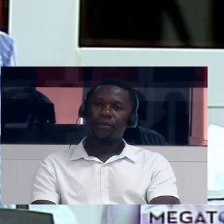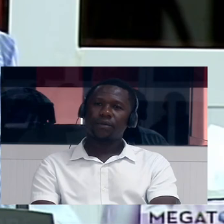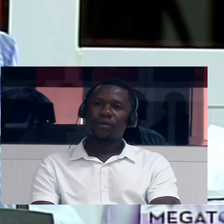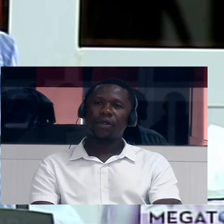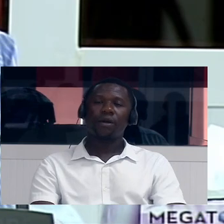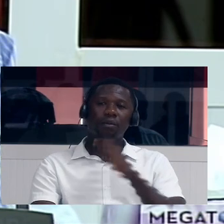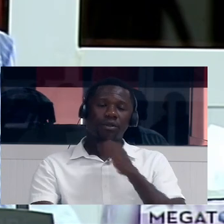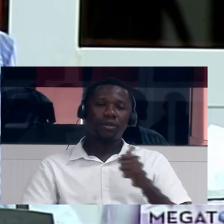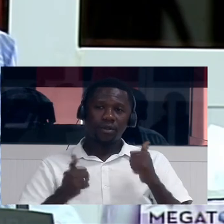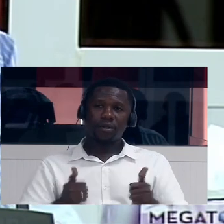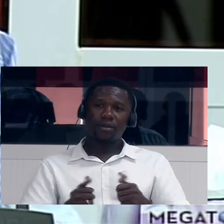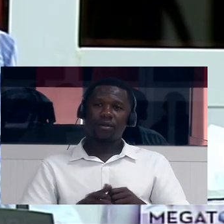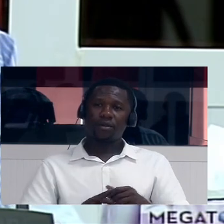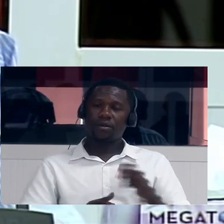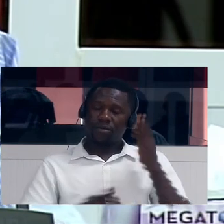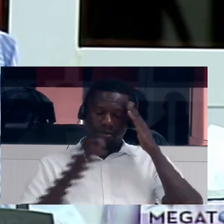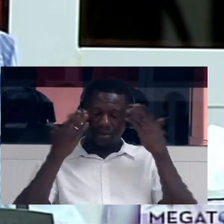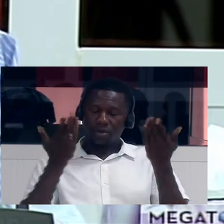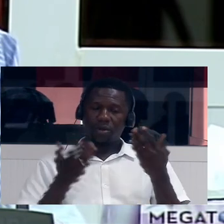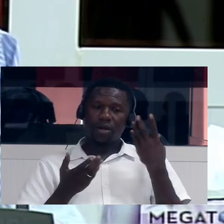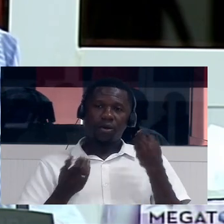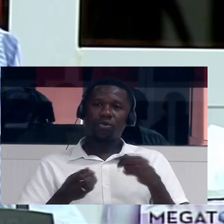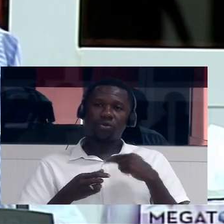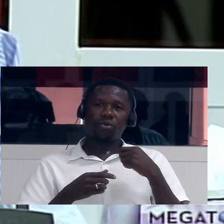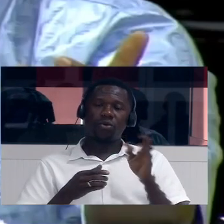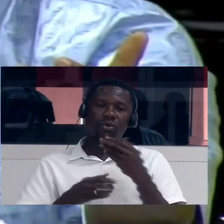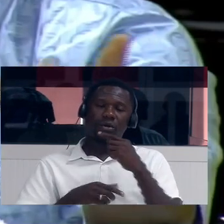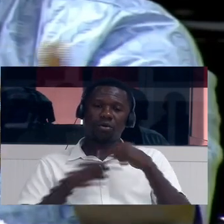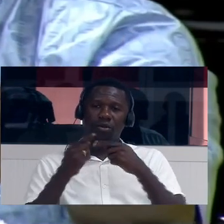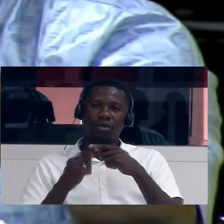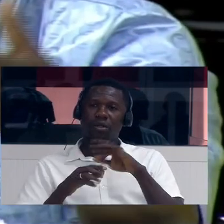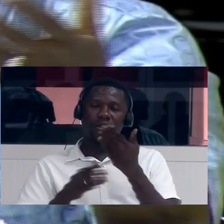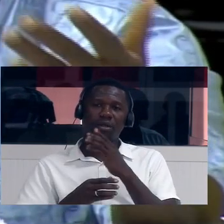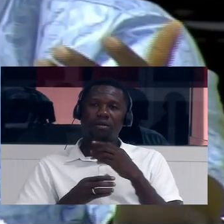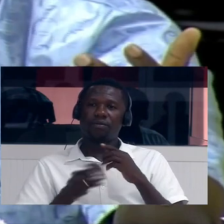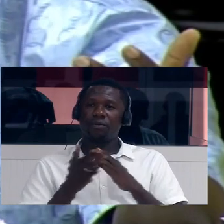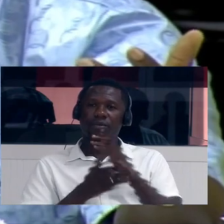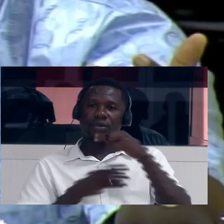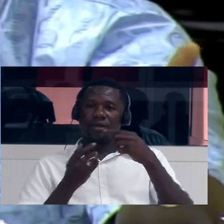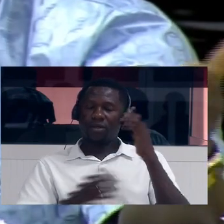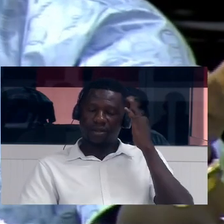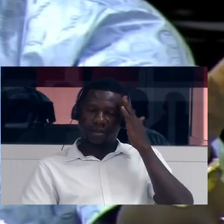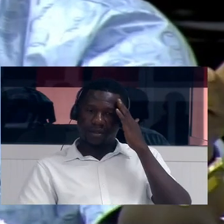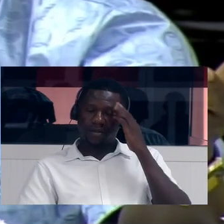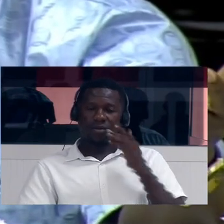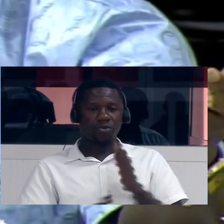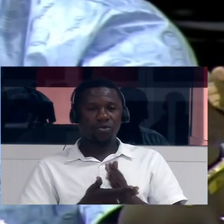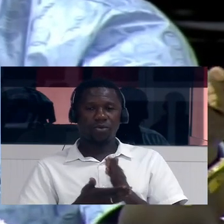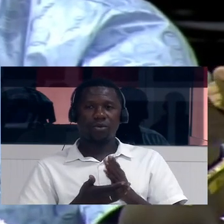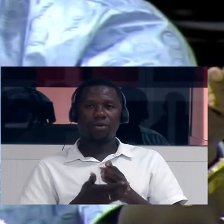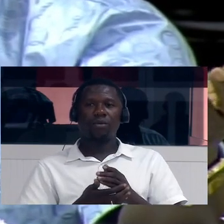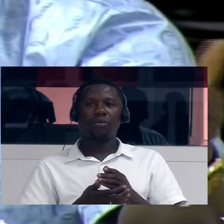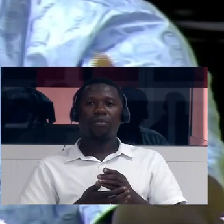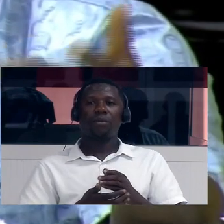Mr. Chair, I don't know how to go about this any further. I thought, really,